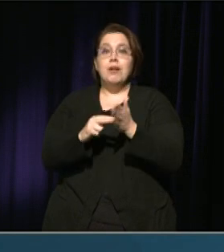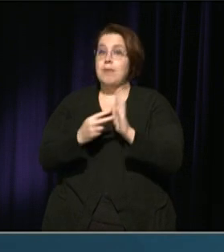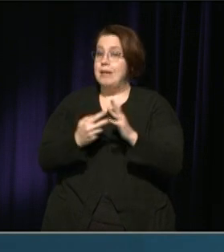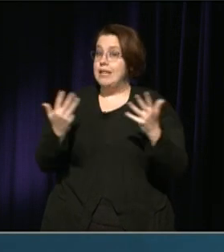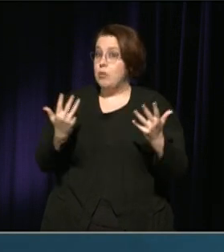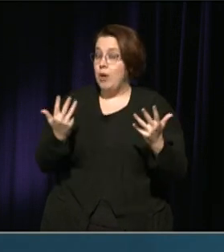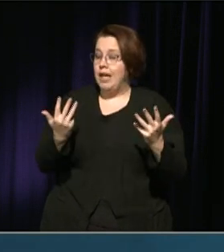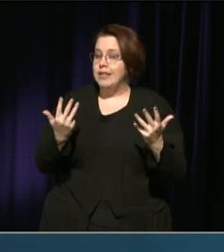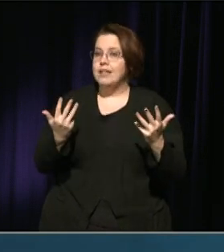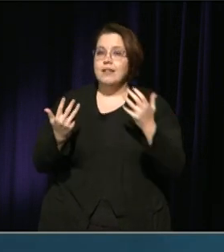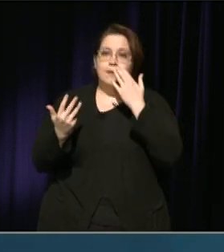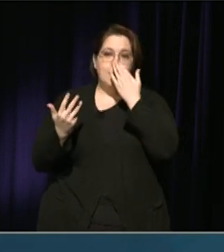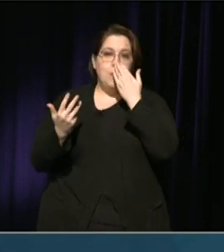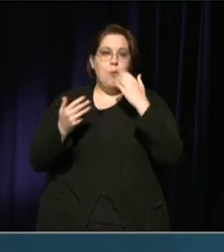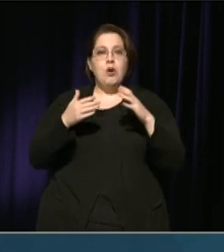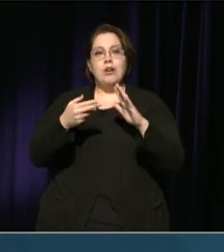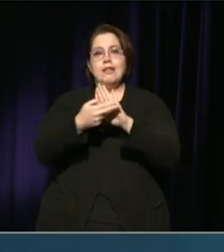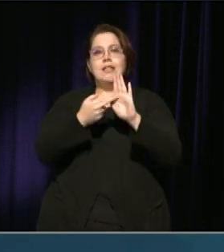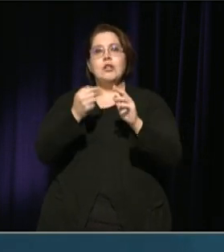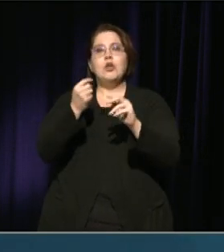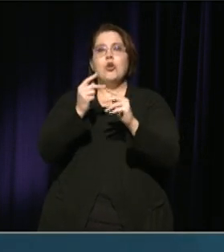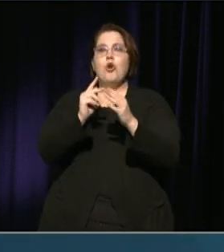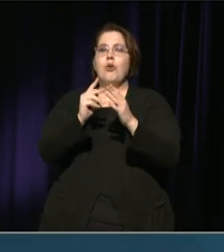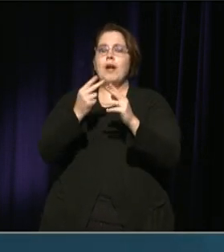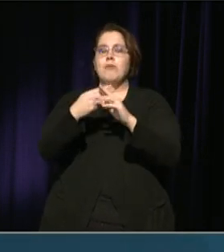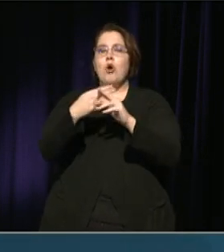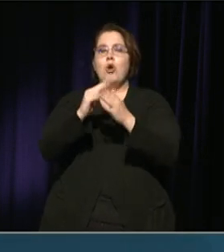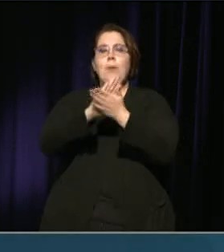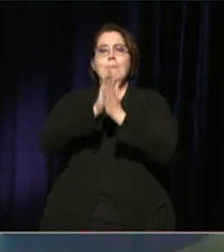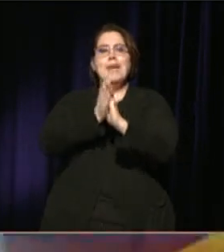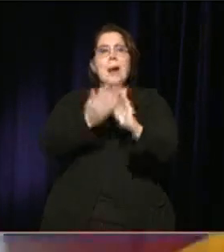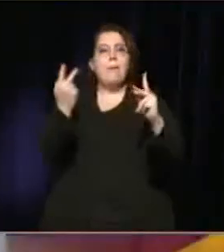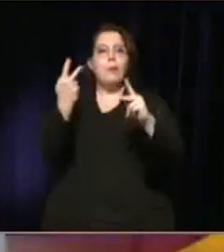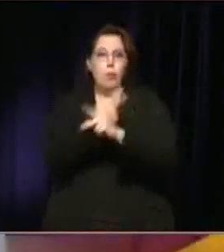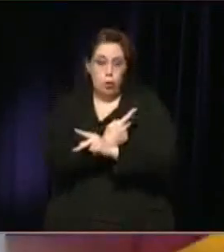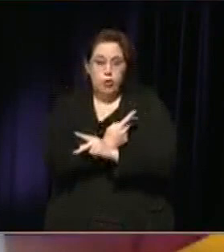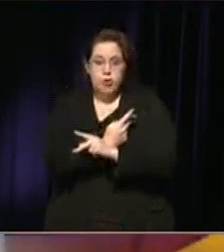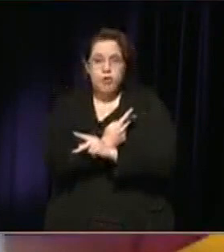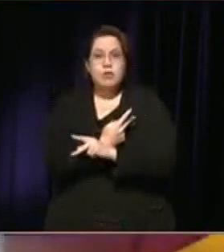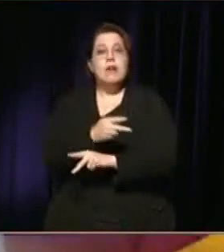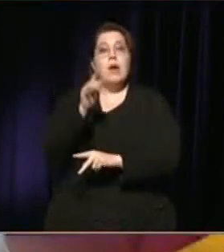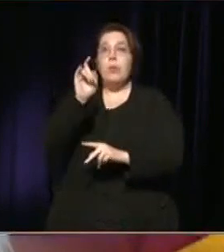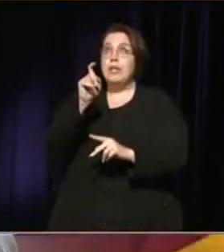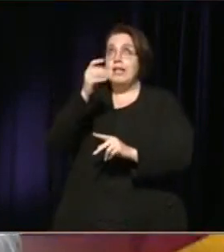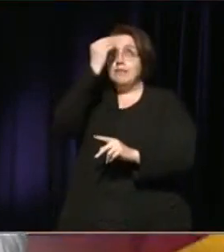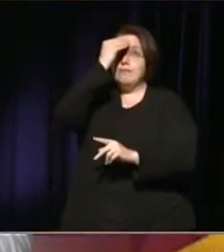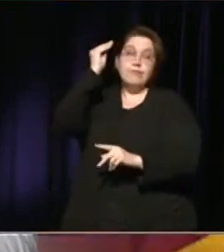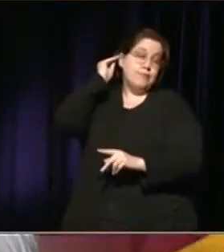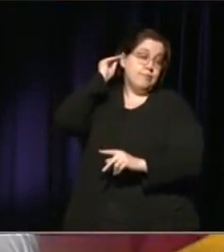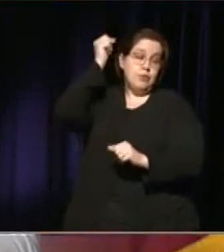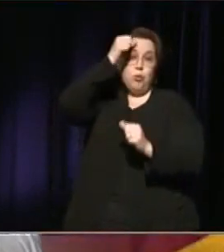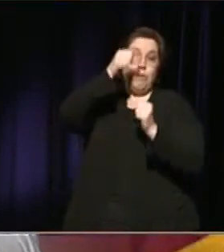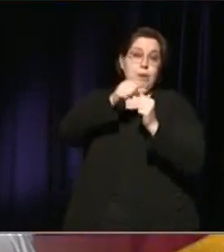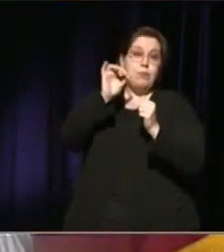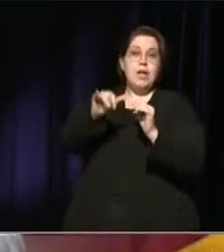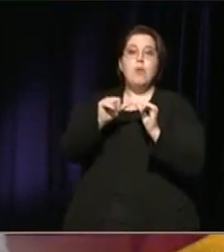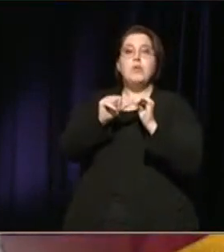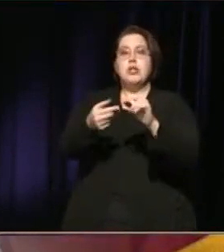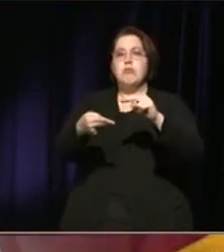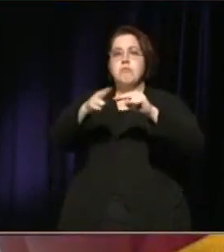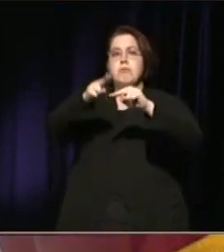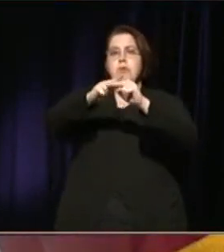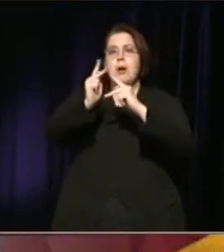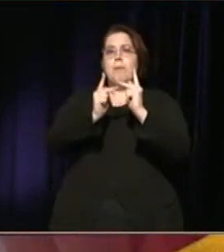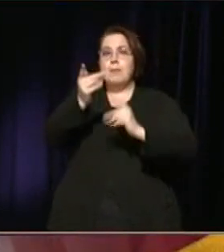to a category called worsening, and we got to keep that in mind given the continued increase in